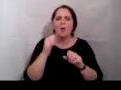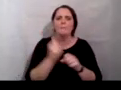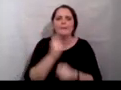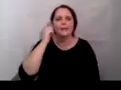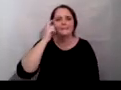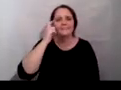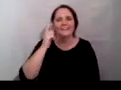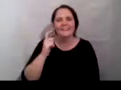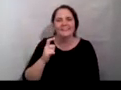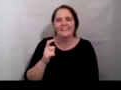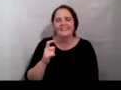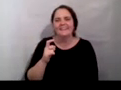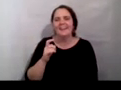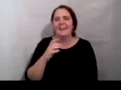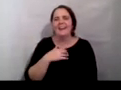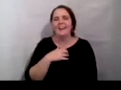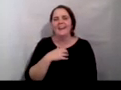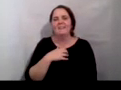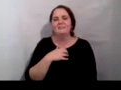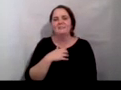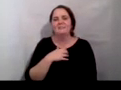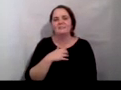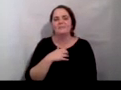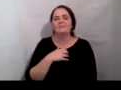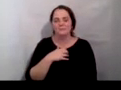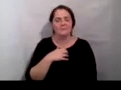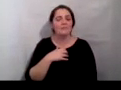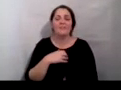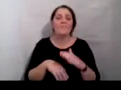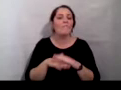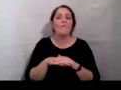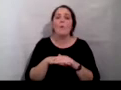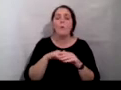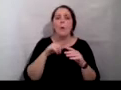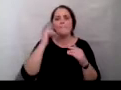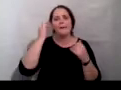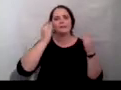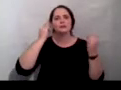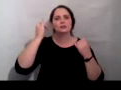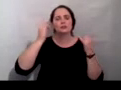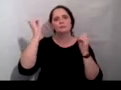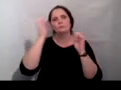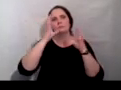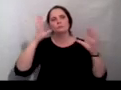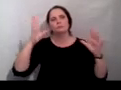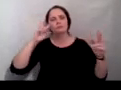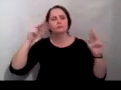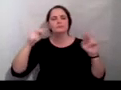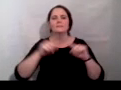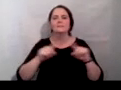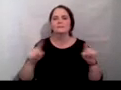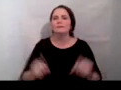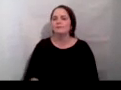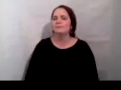But that doesn't make sense. It's you know, a completely imaginative perspective, if you like.